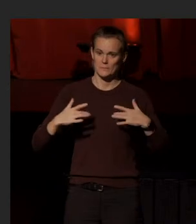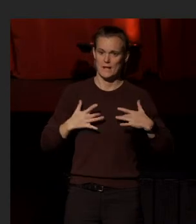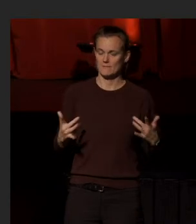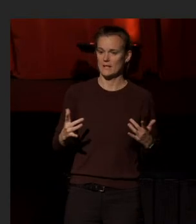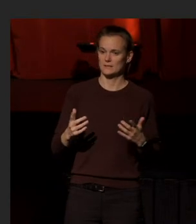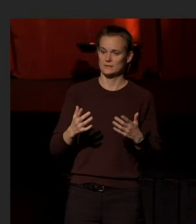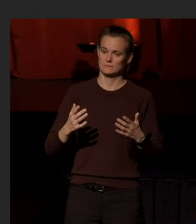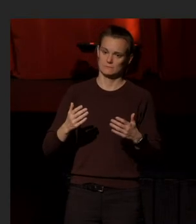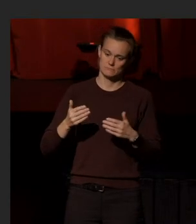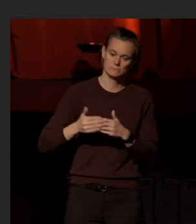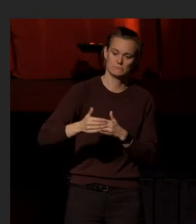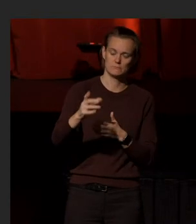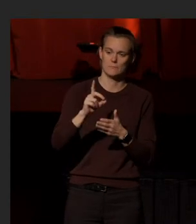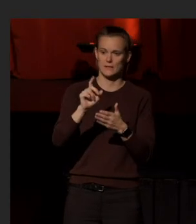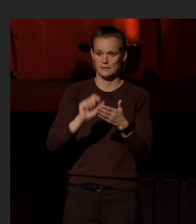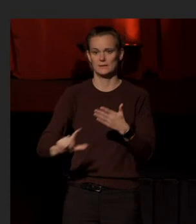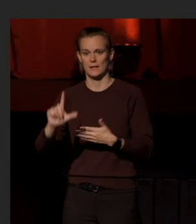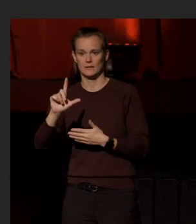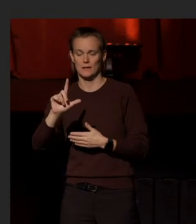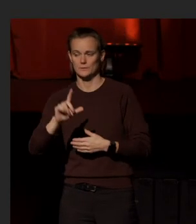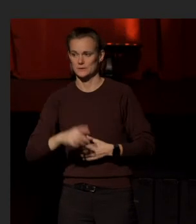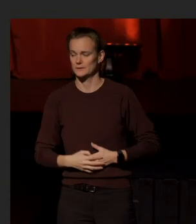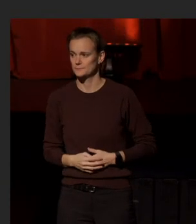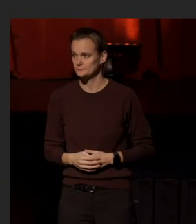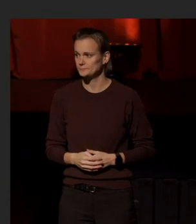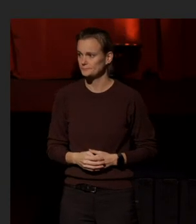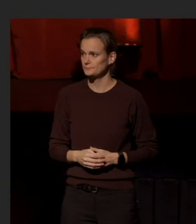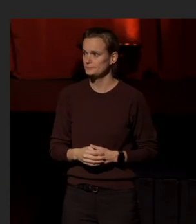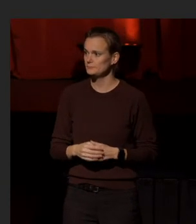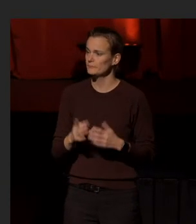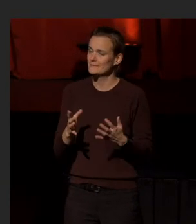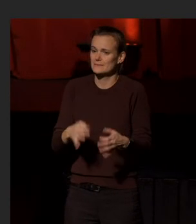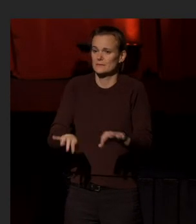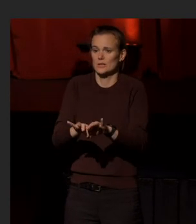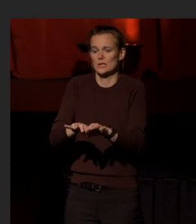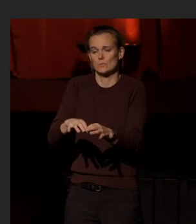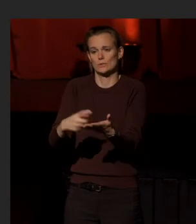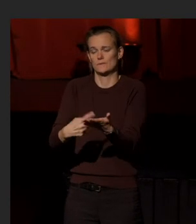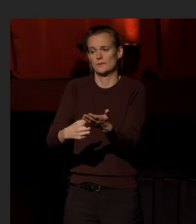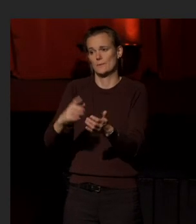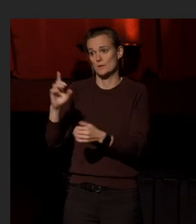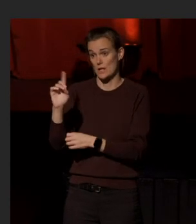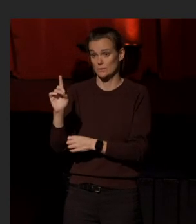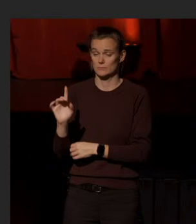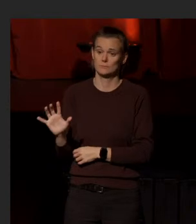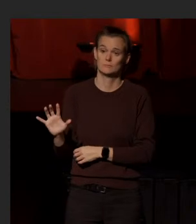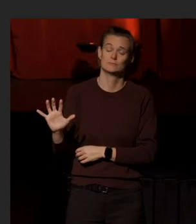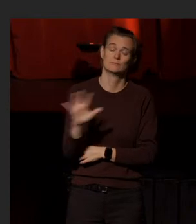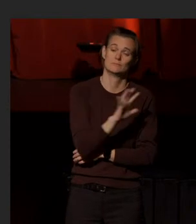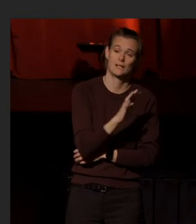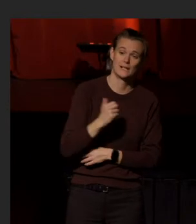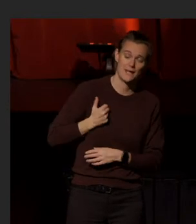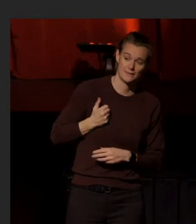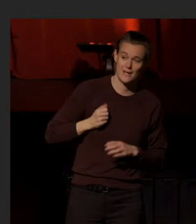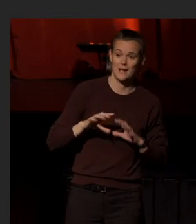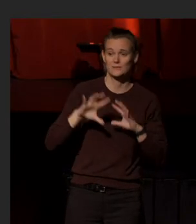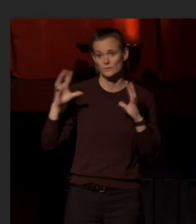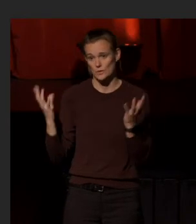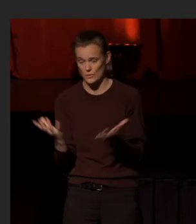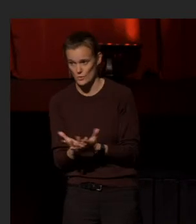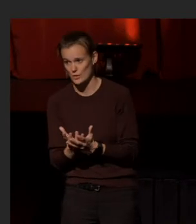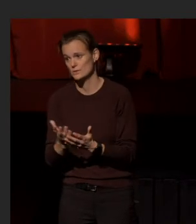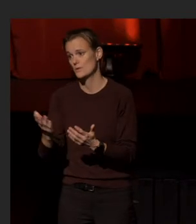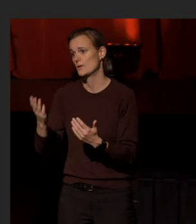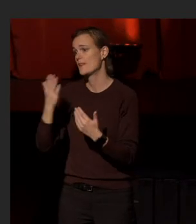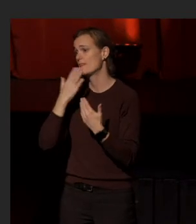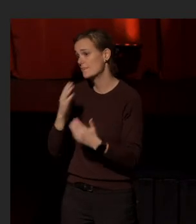both a catalyst and driver for these important conversations about democracy on a national and international scale. And I want to personally thank George.